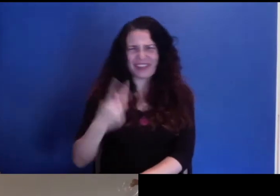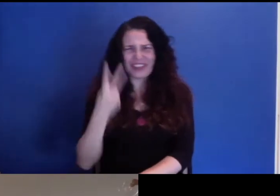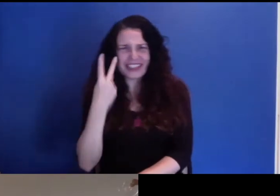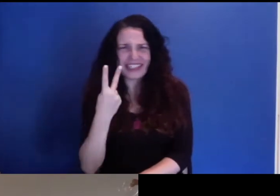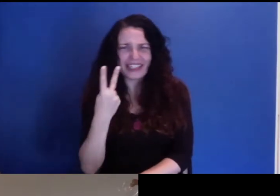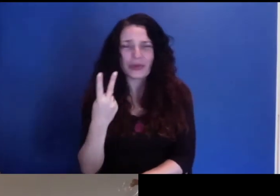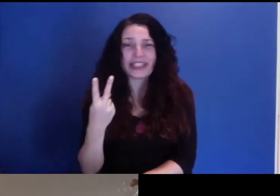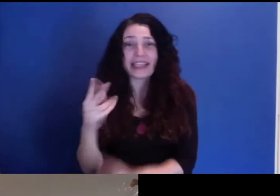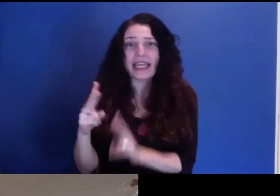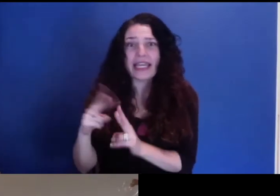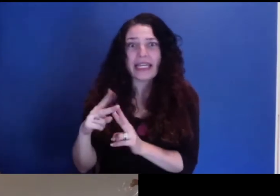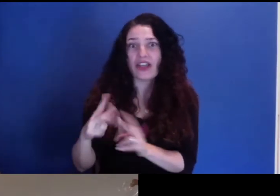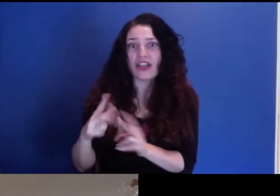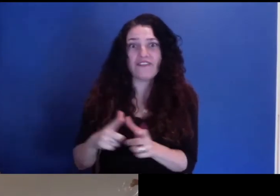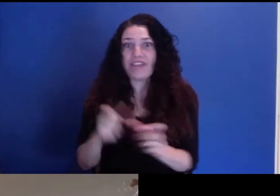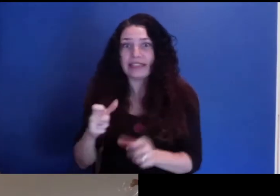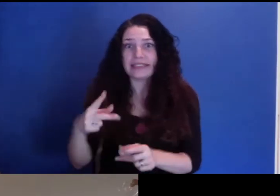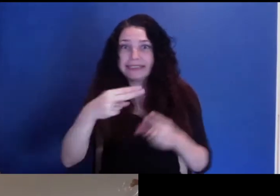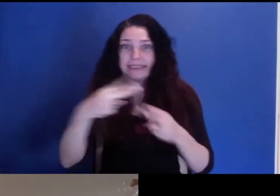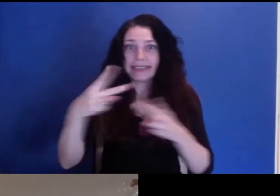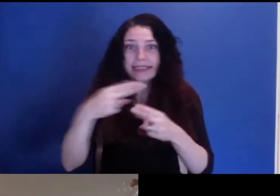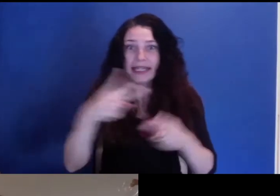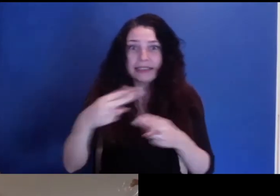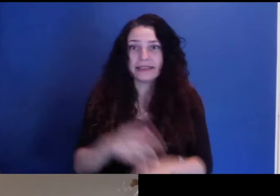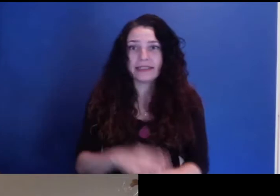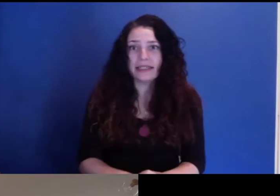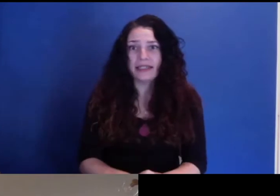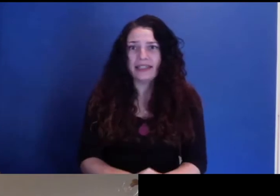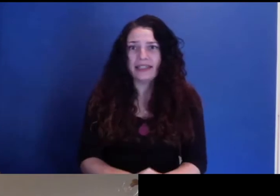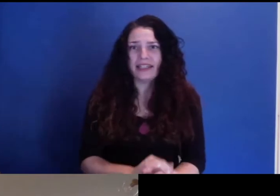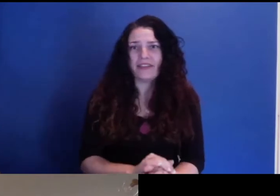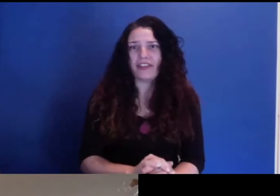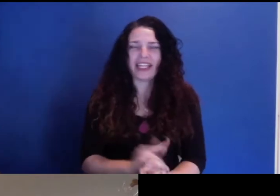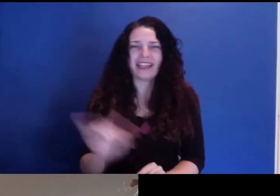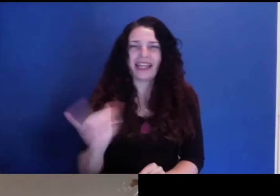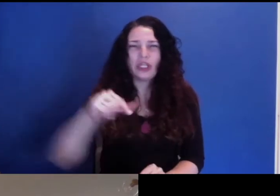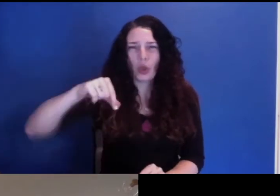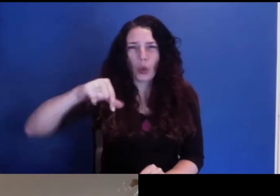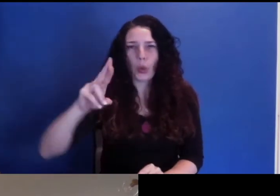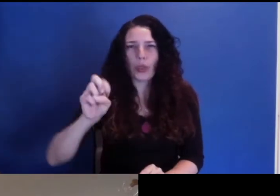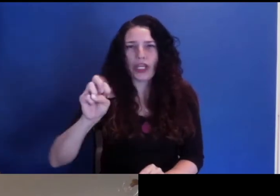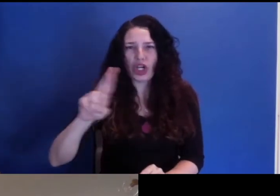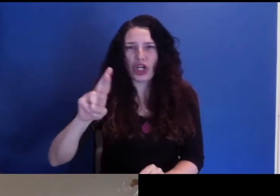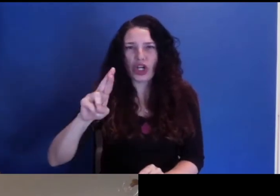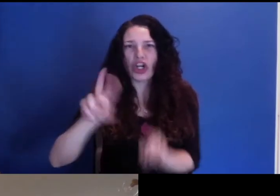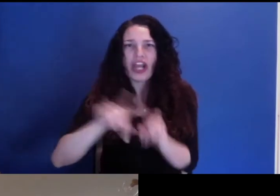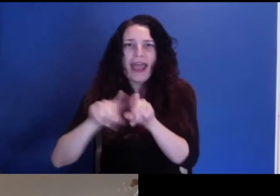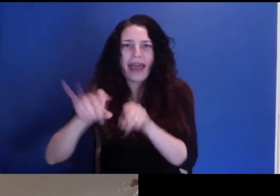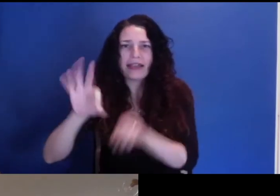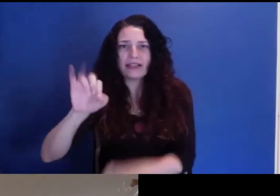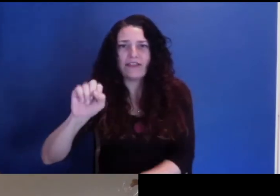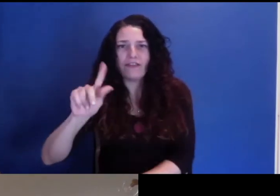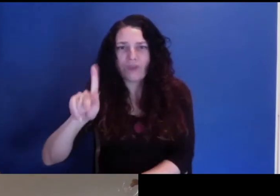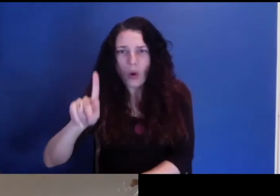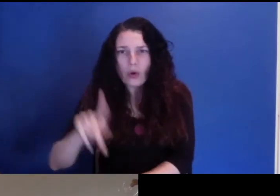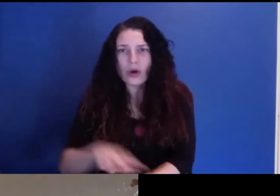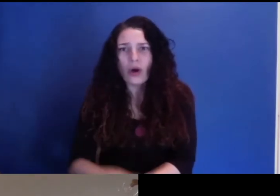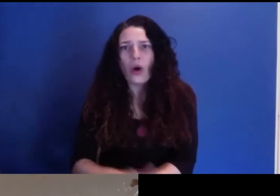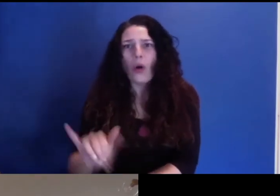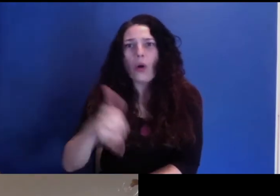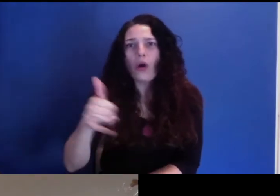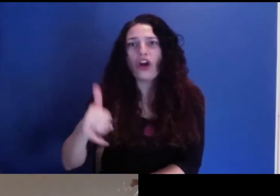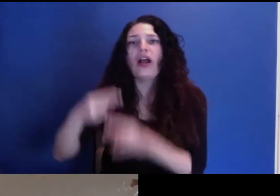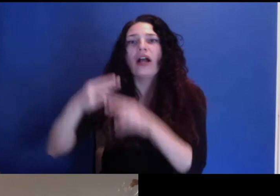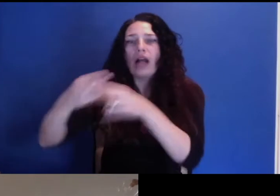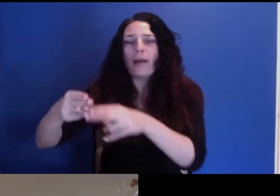kind of like fast cut, porny vibes of Queer as Folk, or we were panning away to the moon in Call Me by Your Name. I